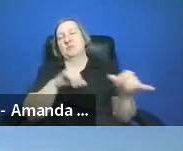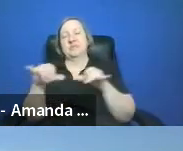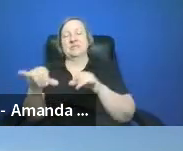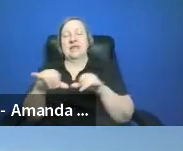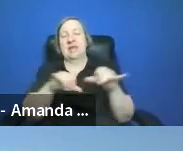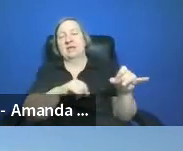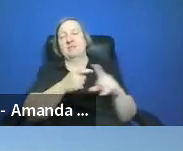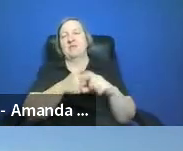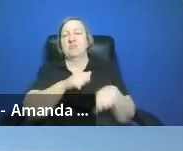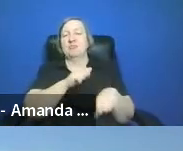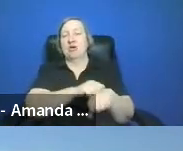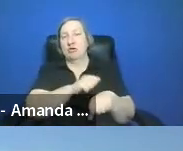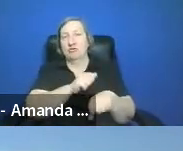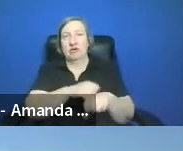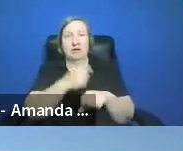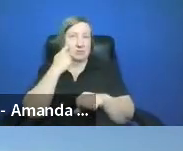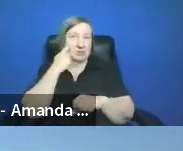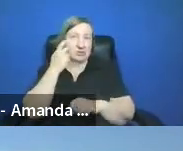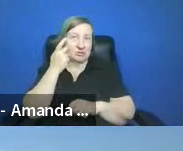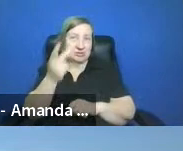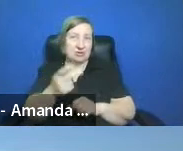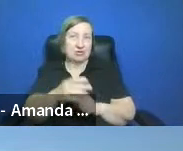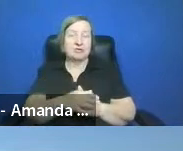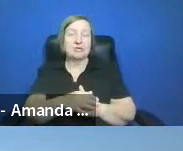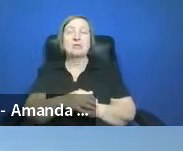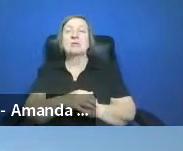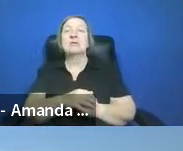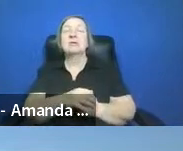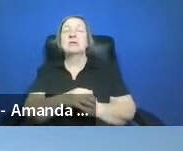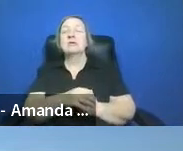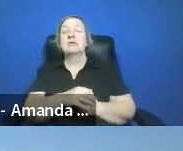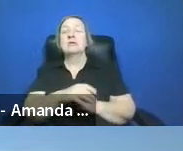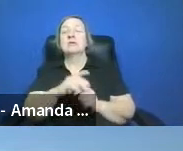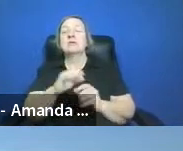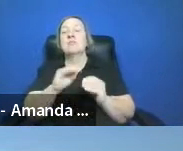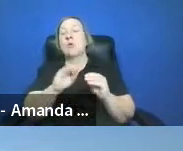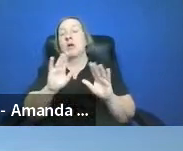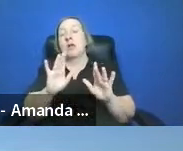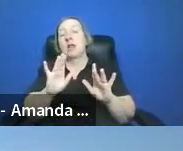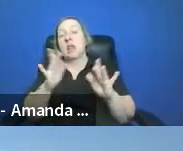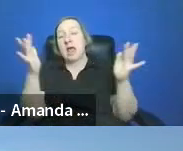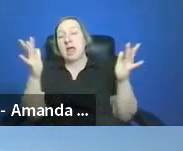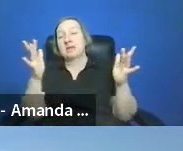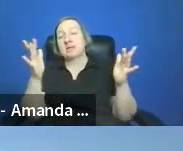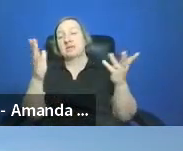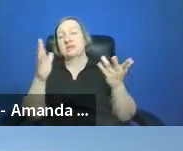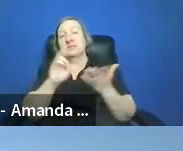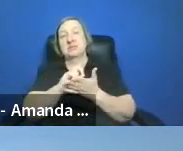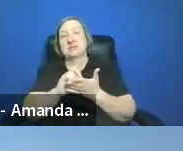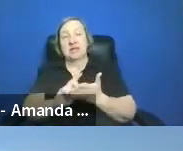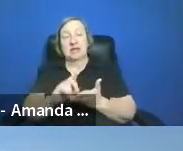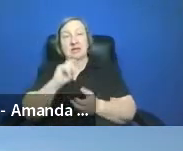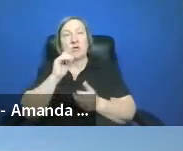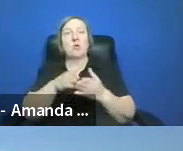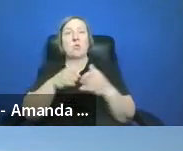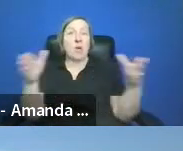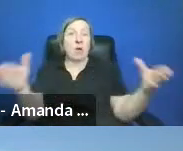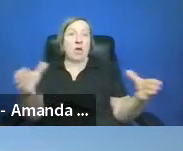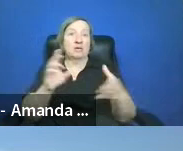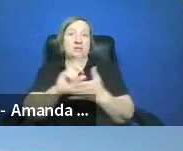the concrete we just saw, but lighter in design. Next option,